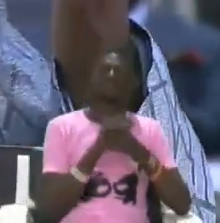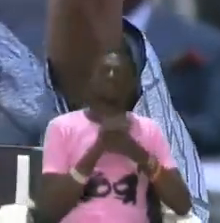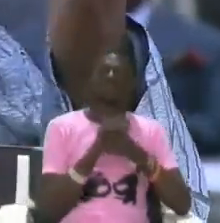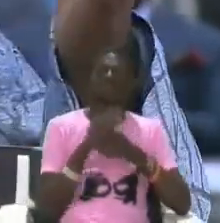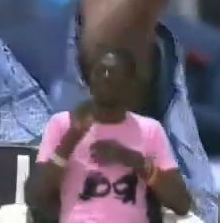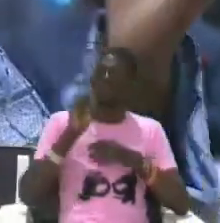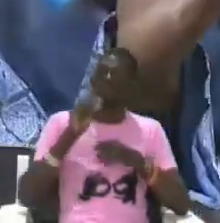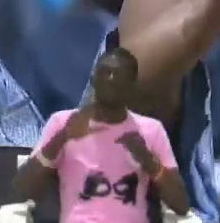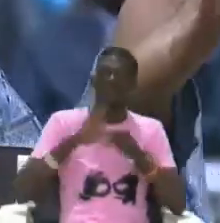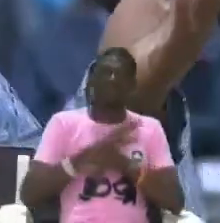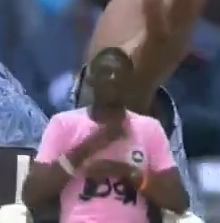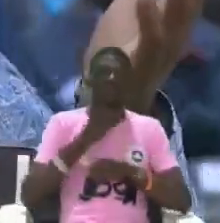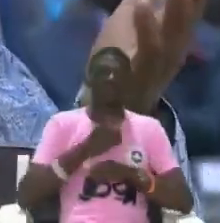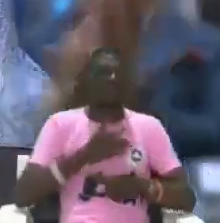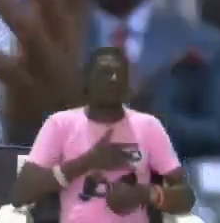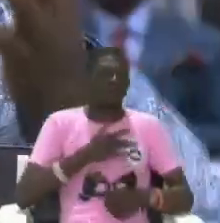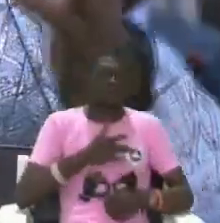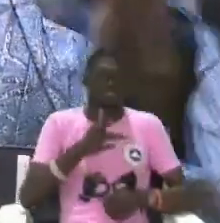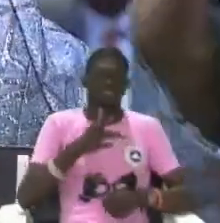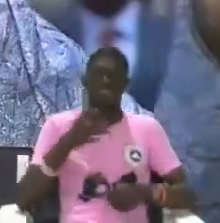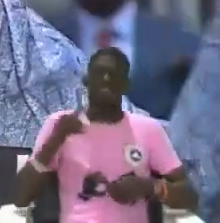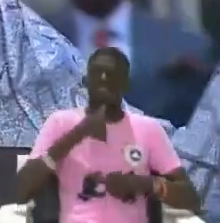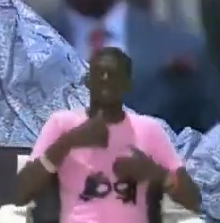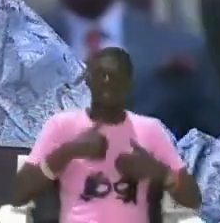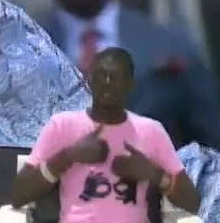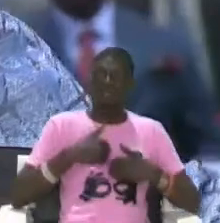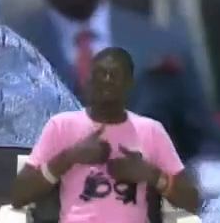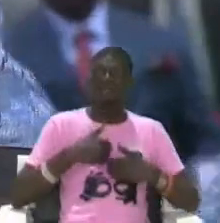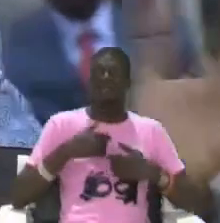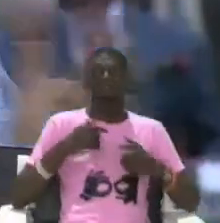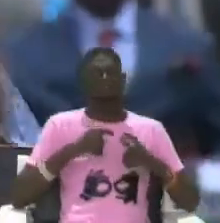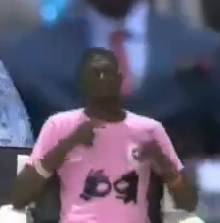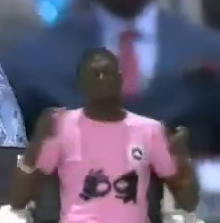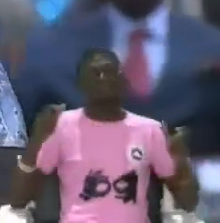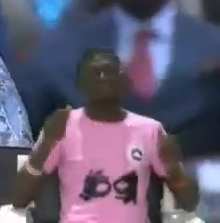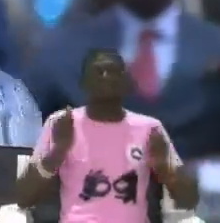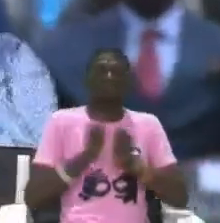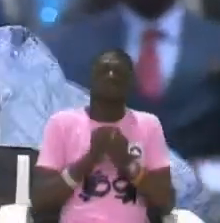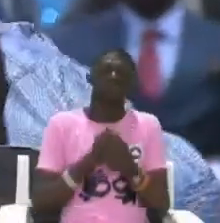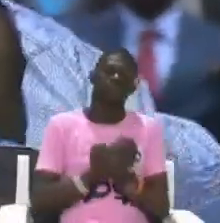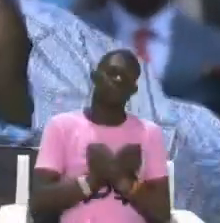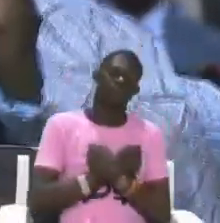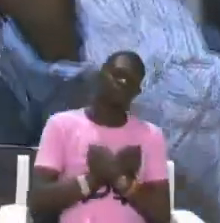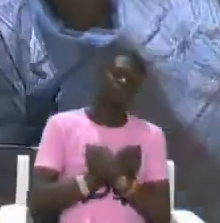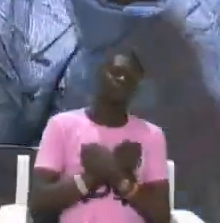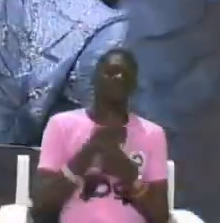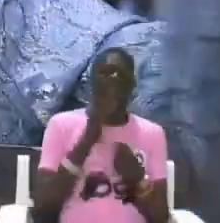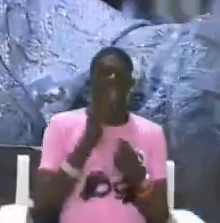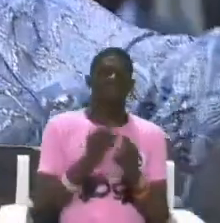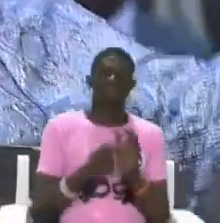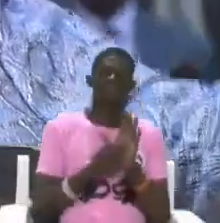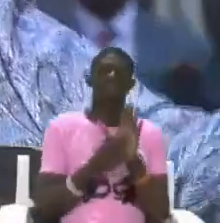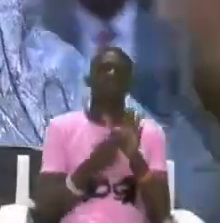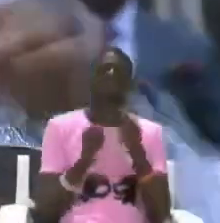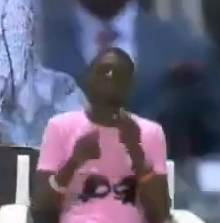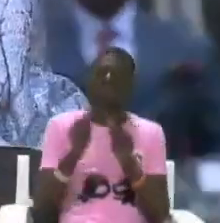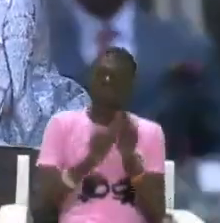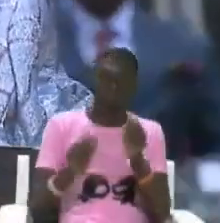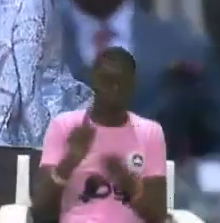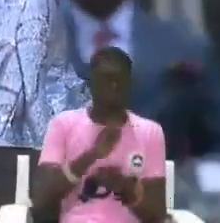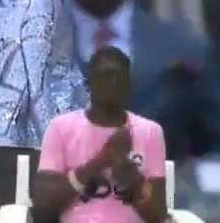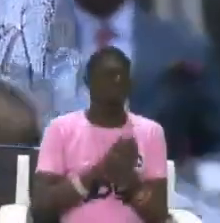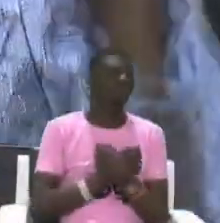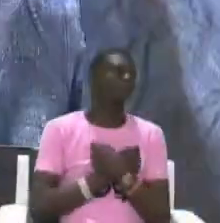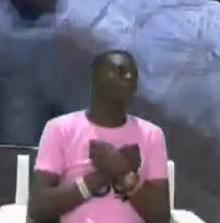of compassion. They have their hearts enlarged with love. And they are extending this love to everybody all over the